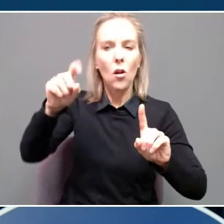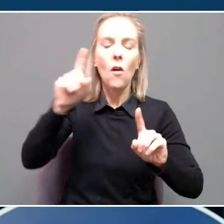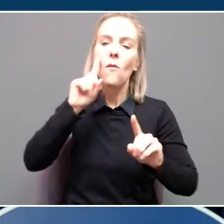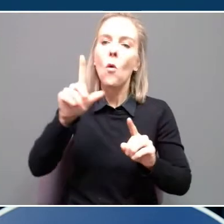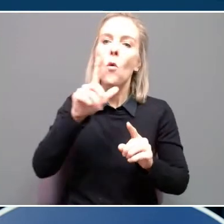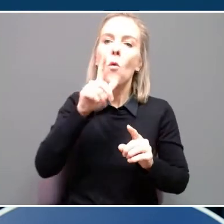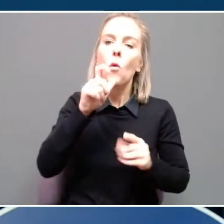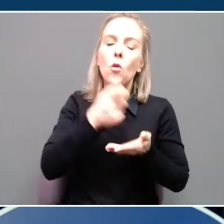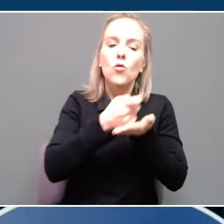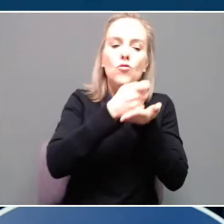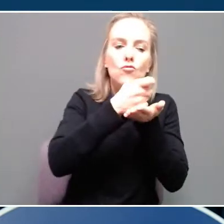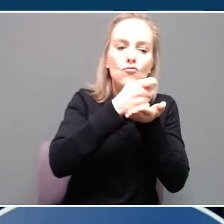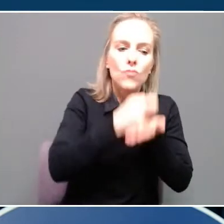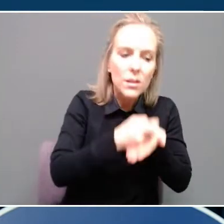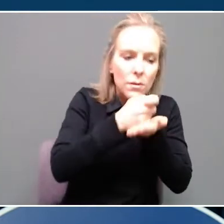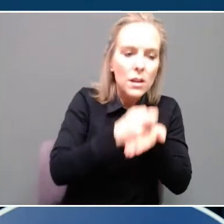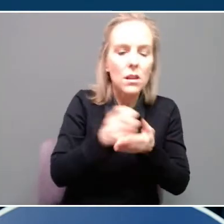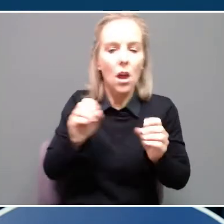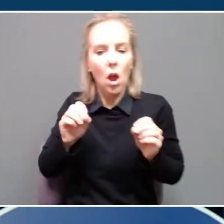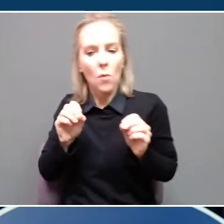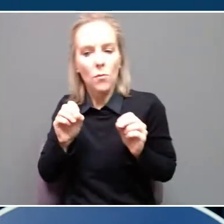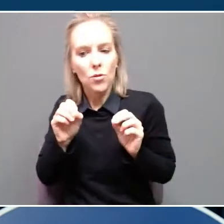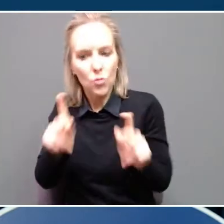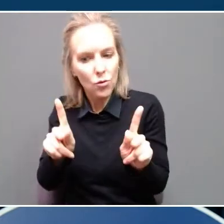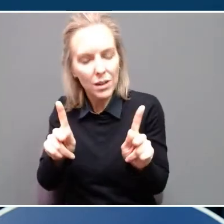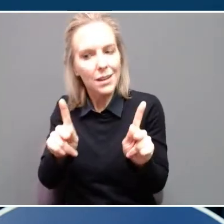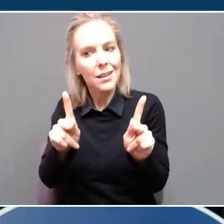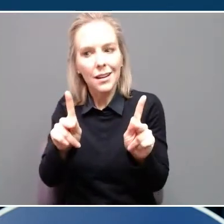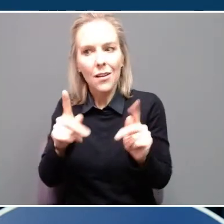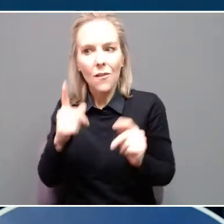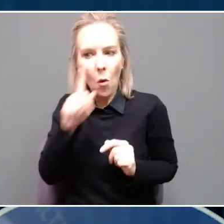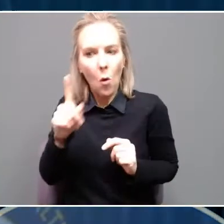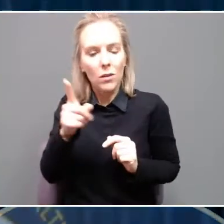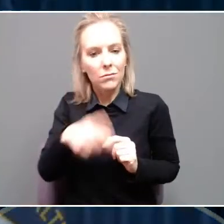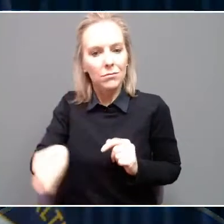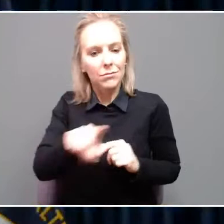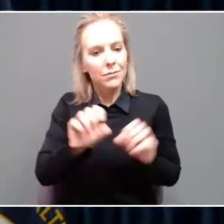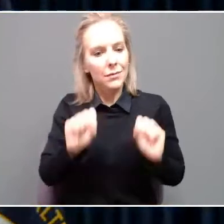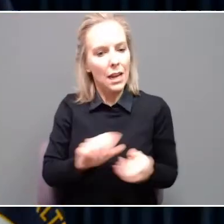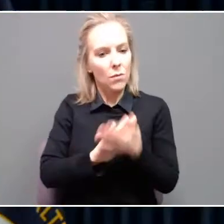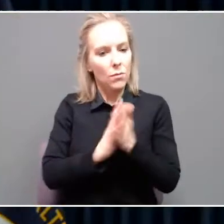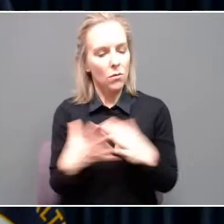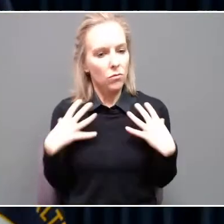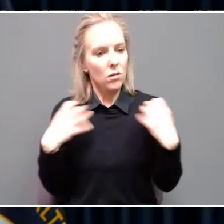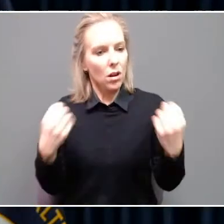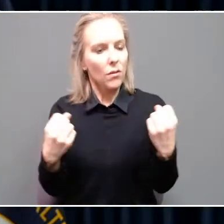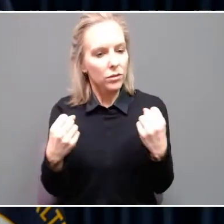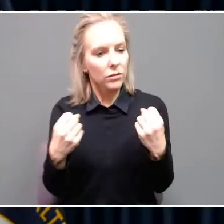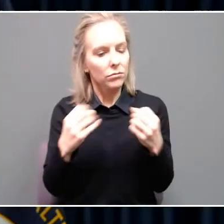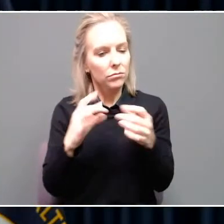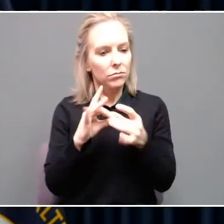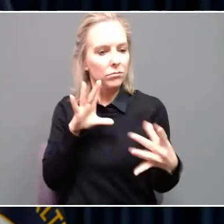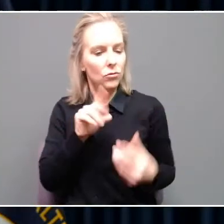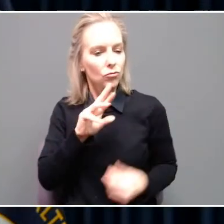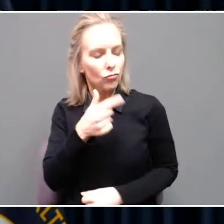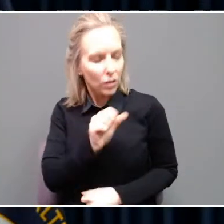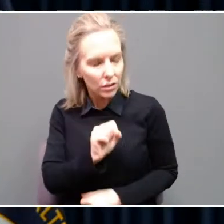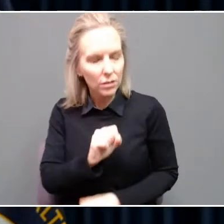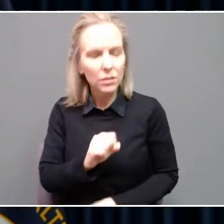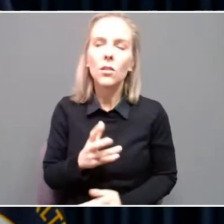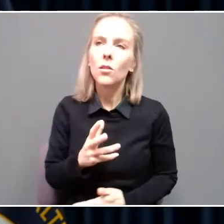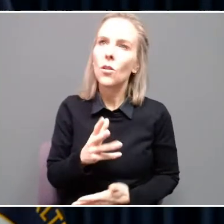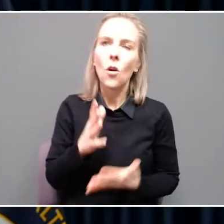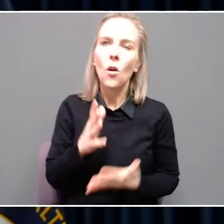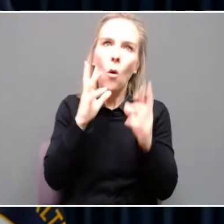opportunities in the country. I hope that he is right. We have seen significant and rapid expansion, especially as